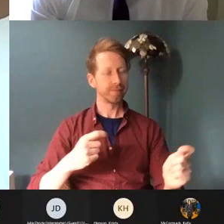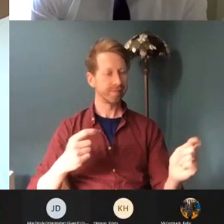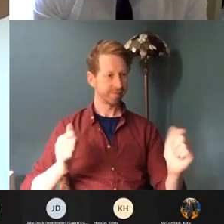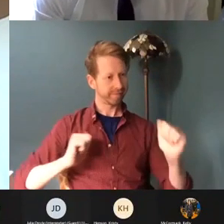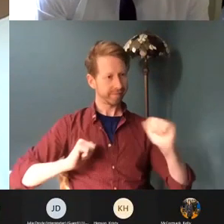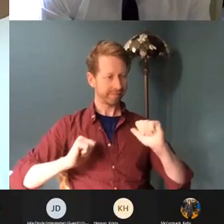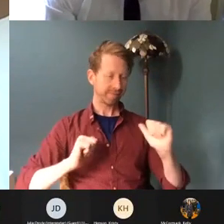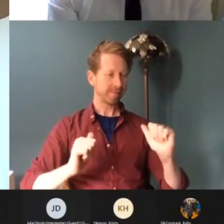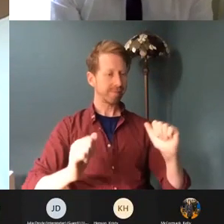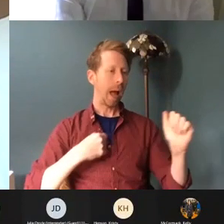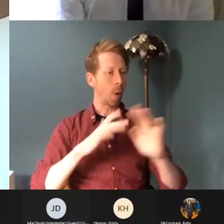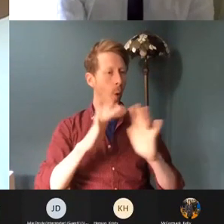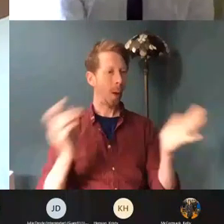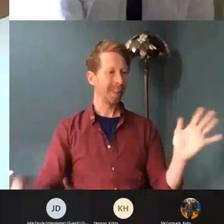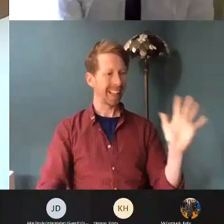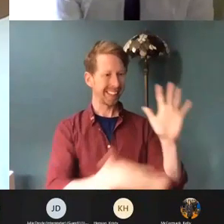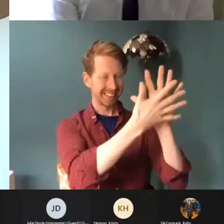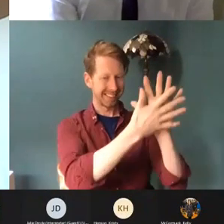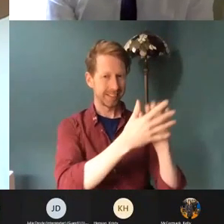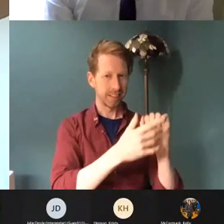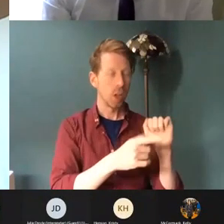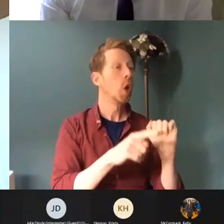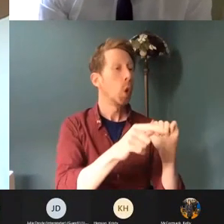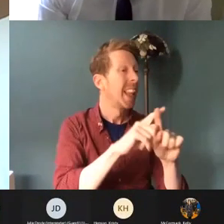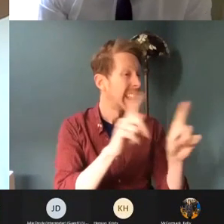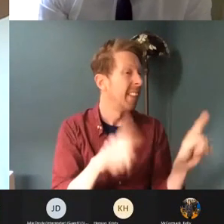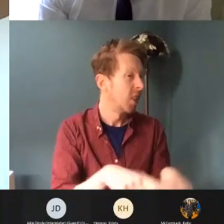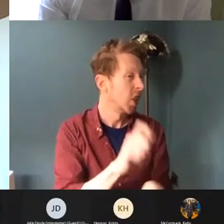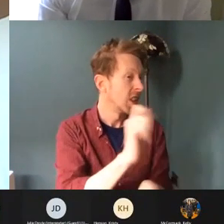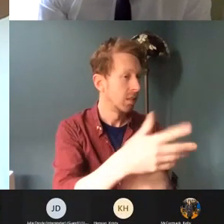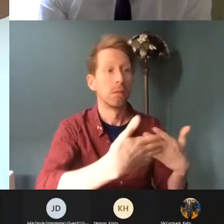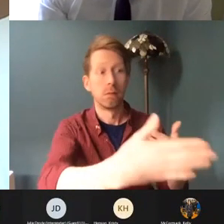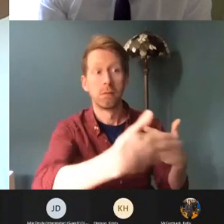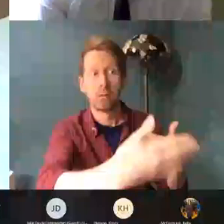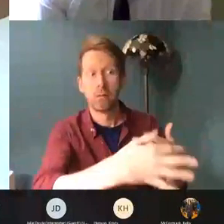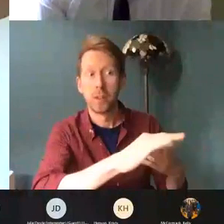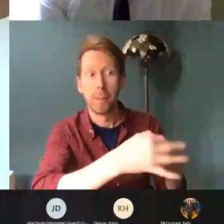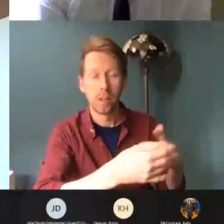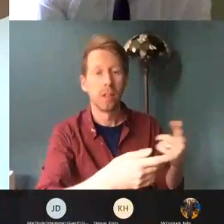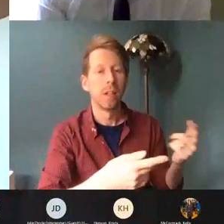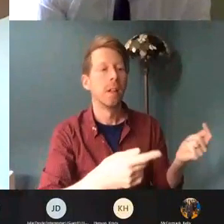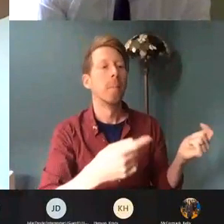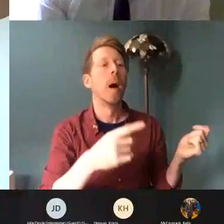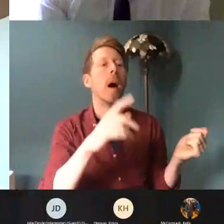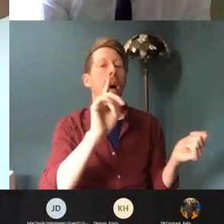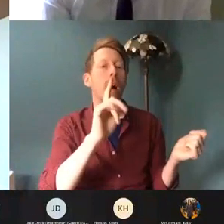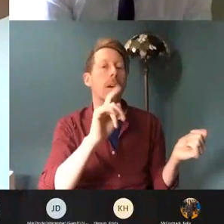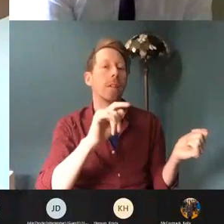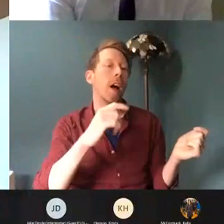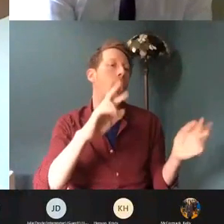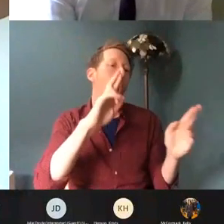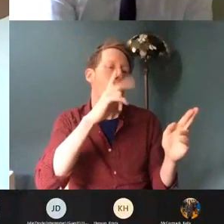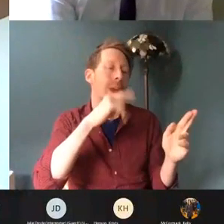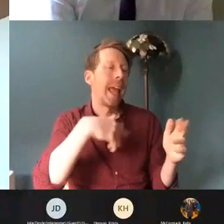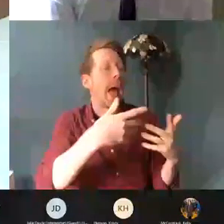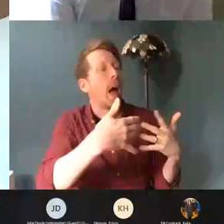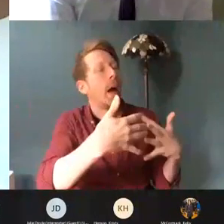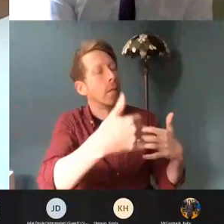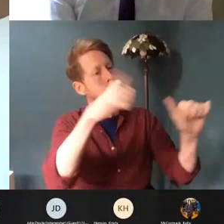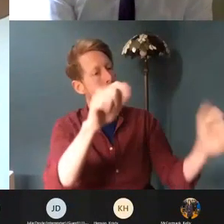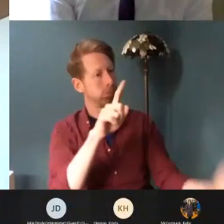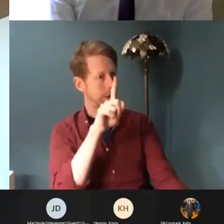Doctoral College website. You will get a certificate at some point, and I really hope that we will be able to do that in person at